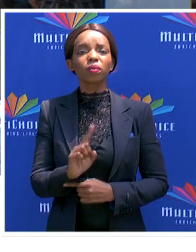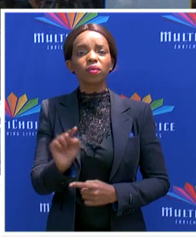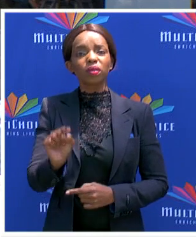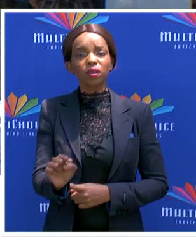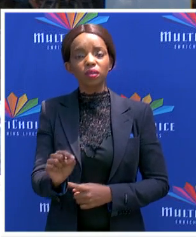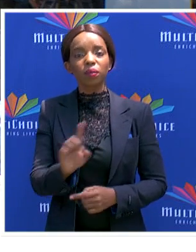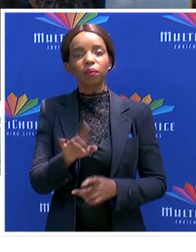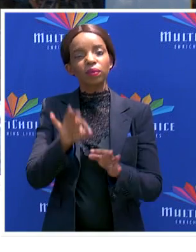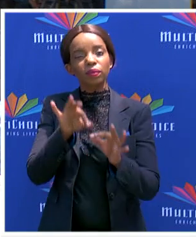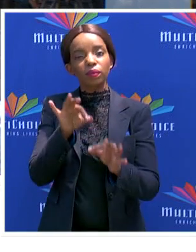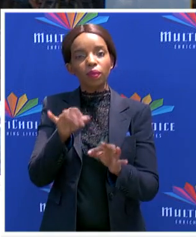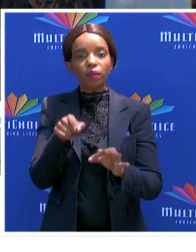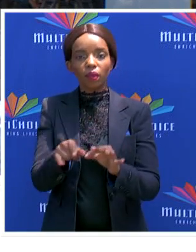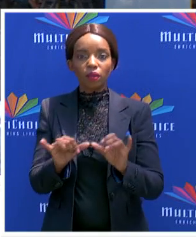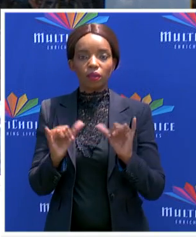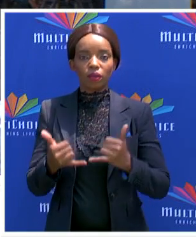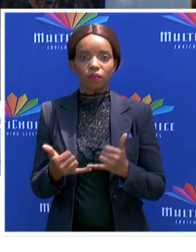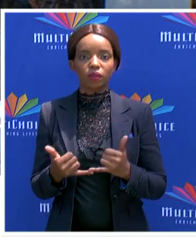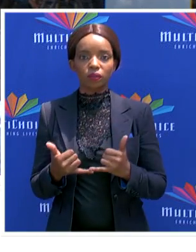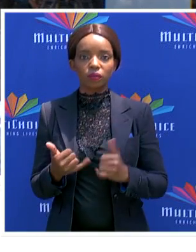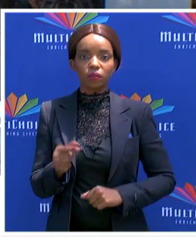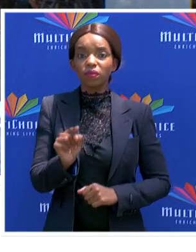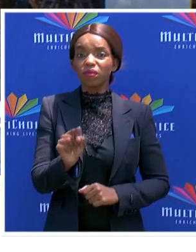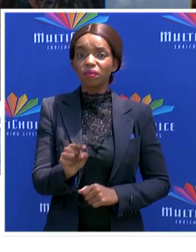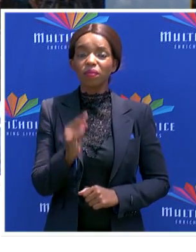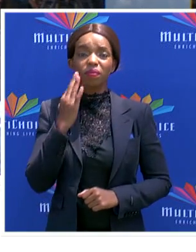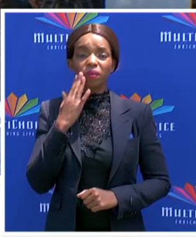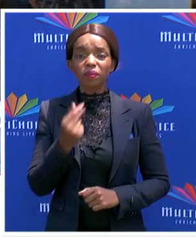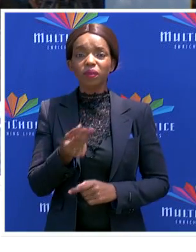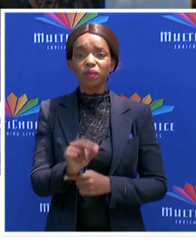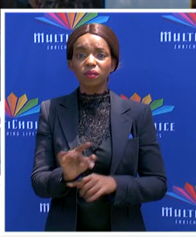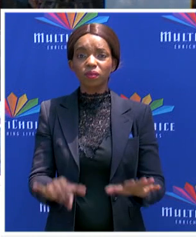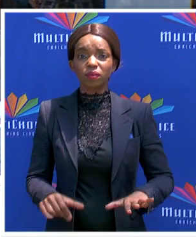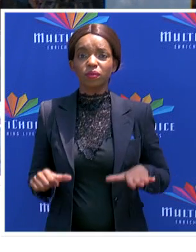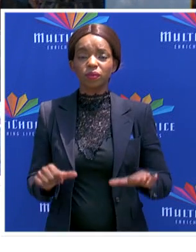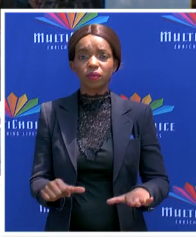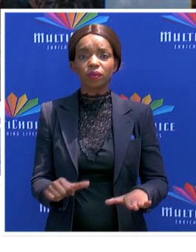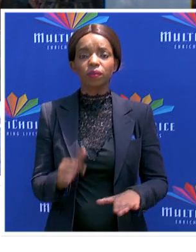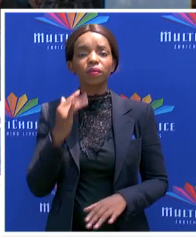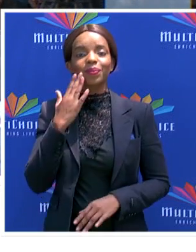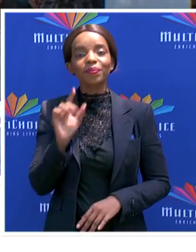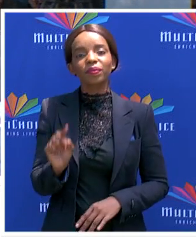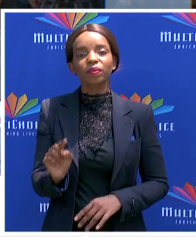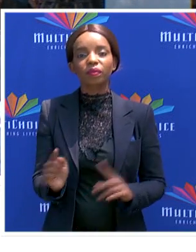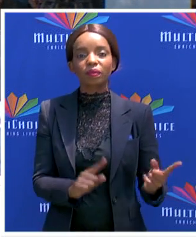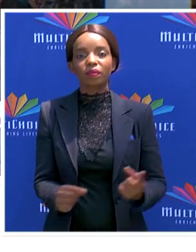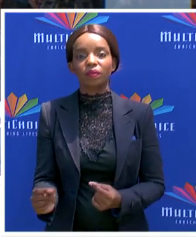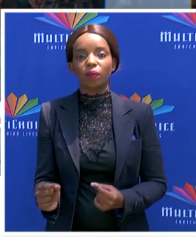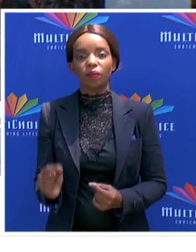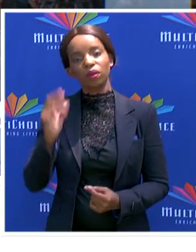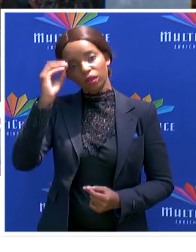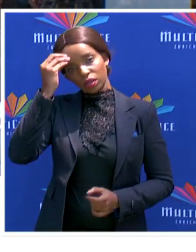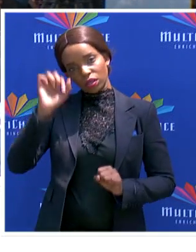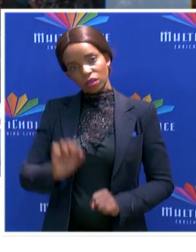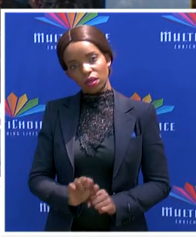company. In 2016, we had a massive commodity crisis in the rest of Africa